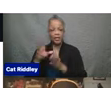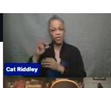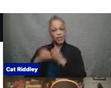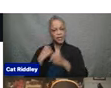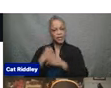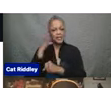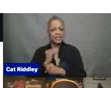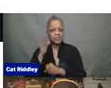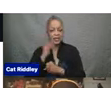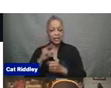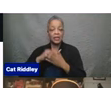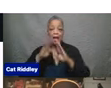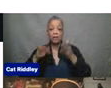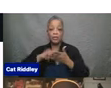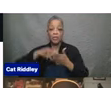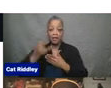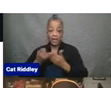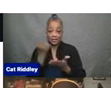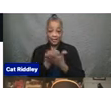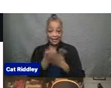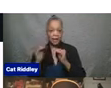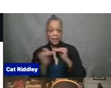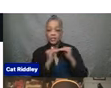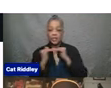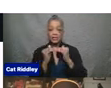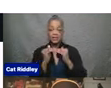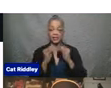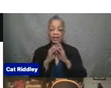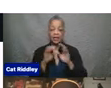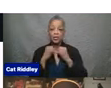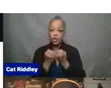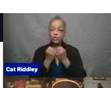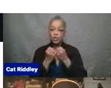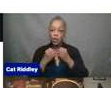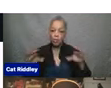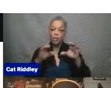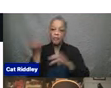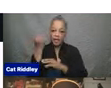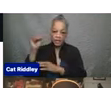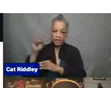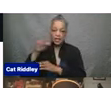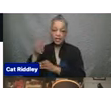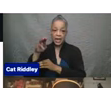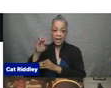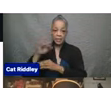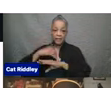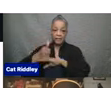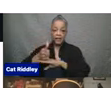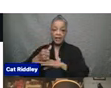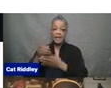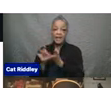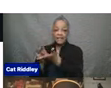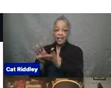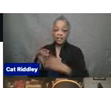in the politics of housing, economic justice, and social movements. James has founded the Eviction Defense